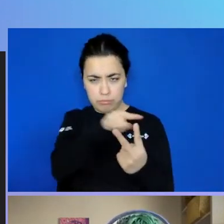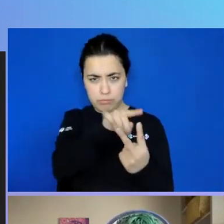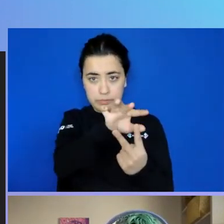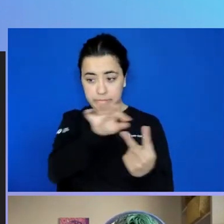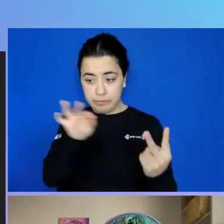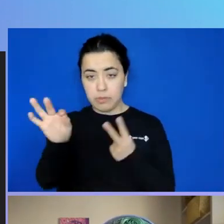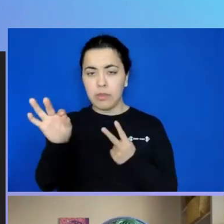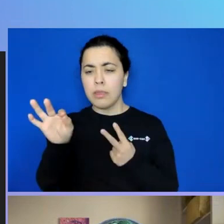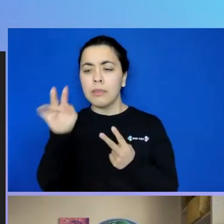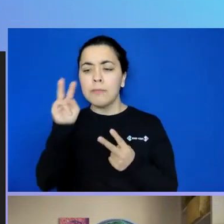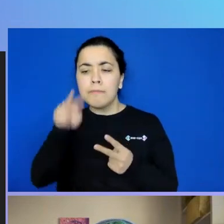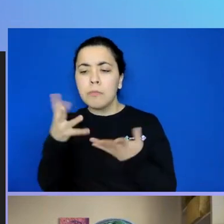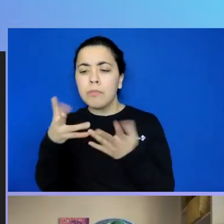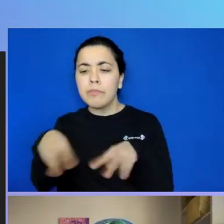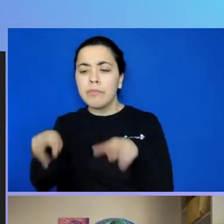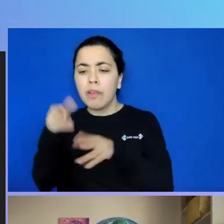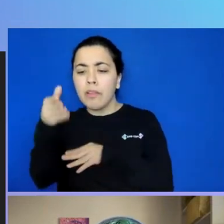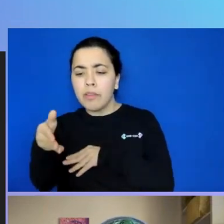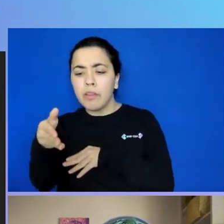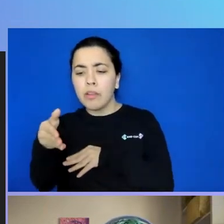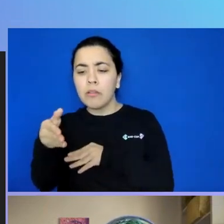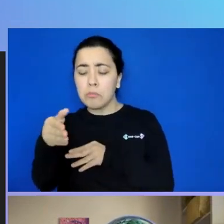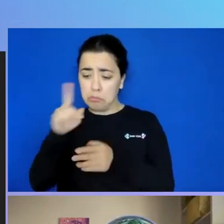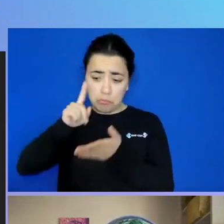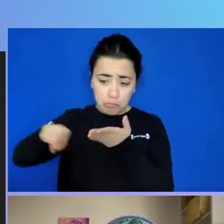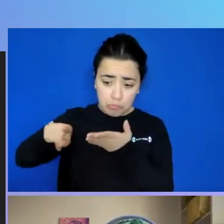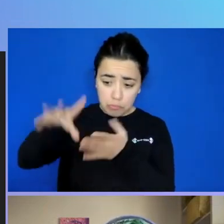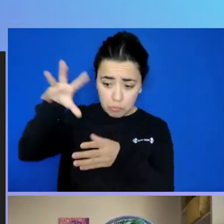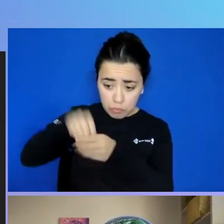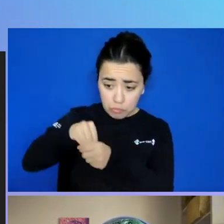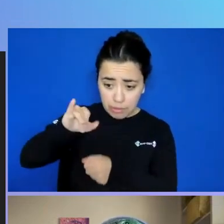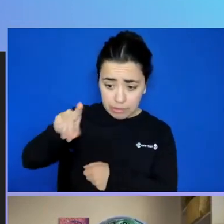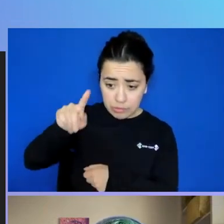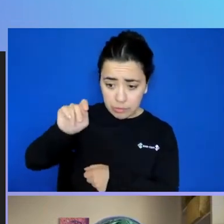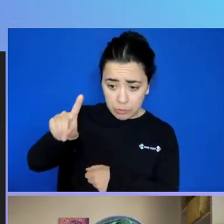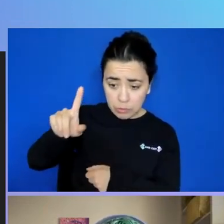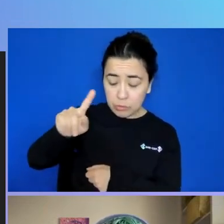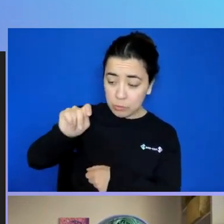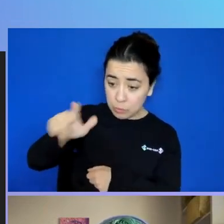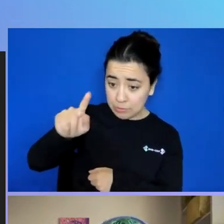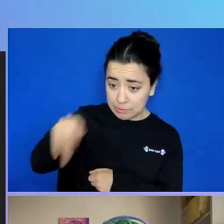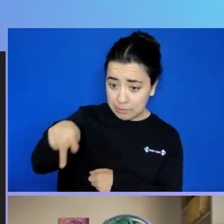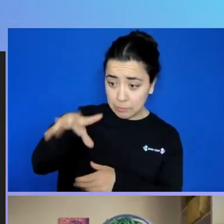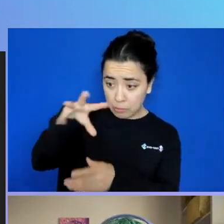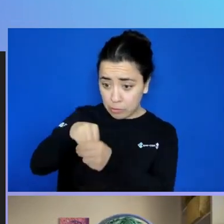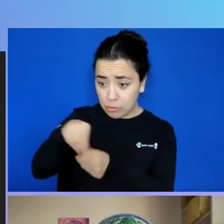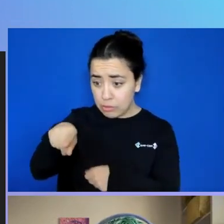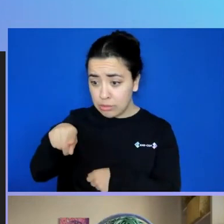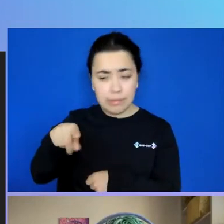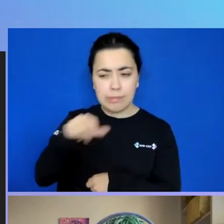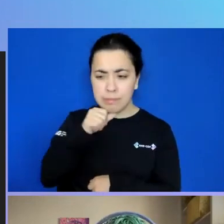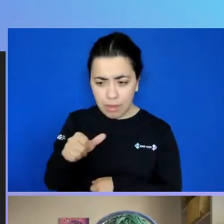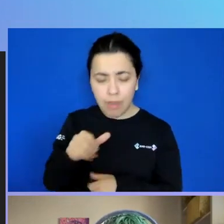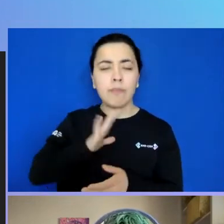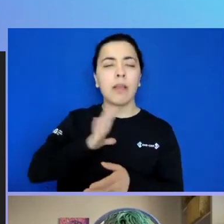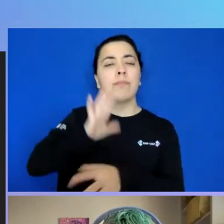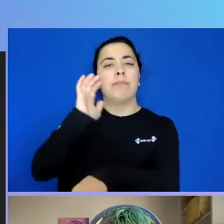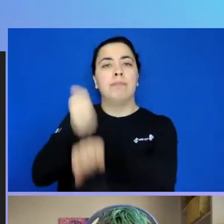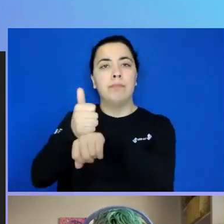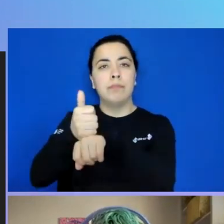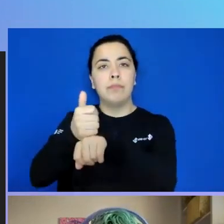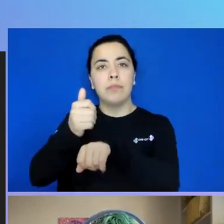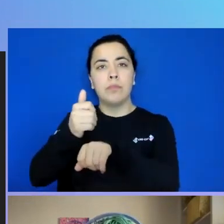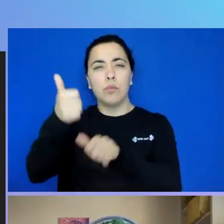value that's returned and check to see if it includes the ID of the tooltip. And if it does not, we'll set the ID of the tooltip at that